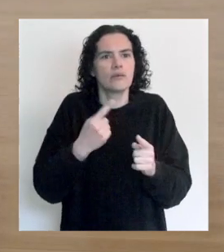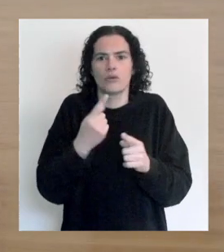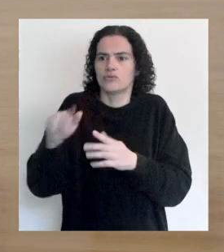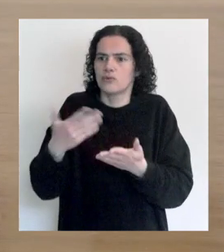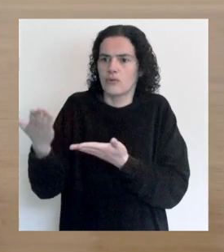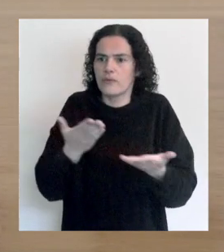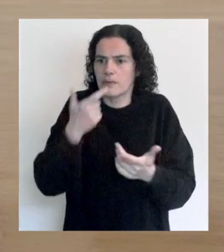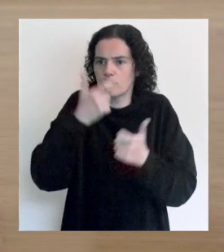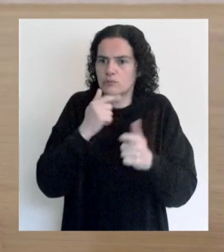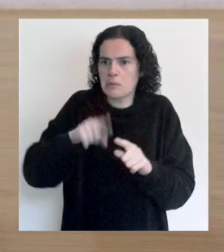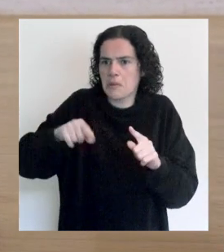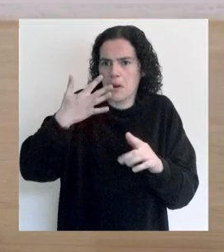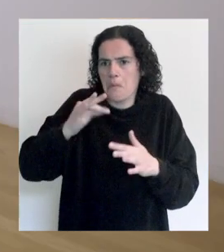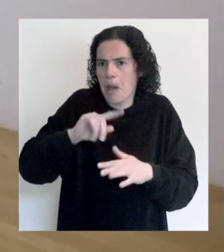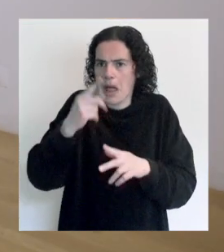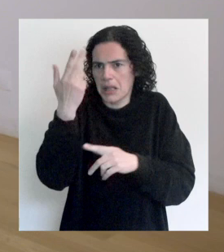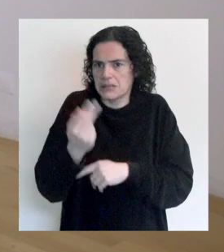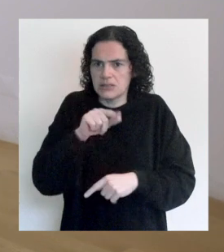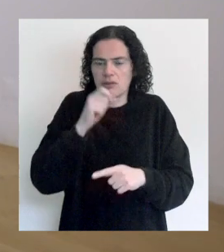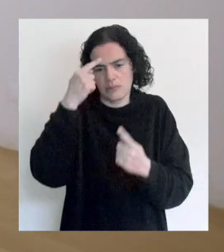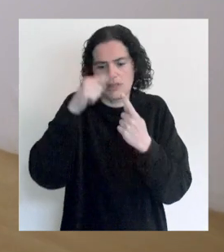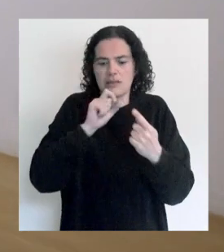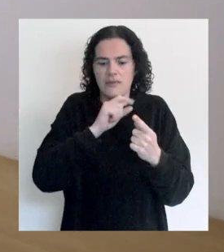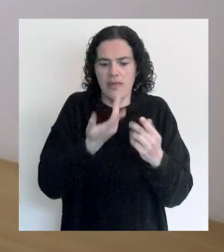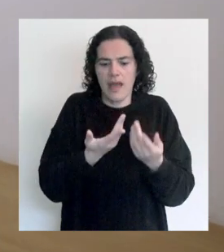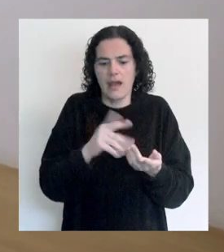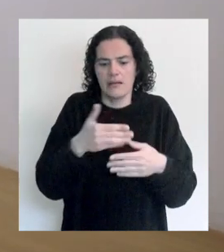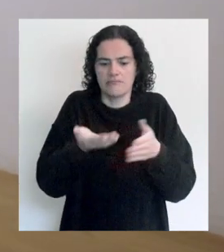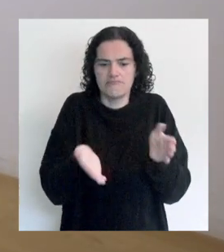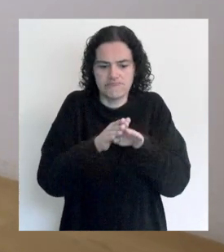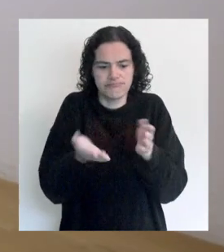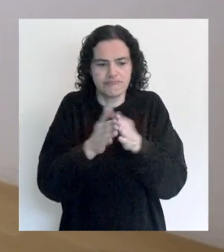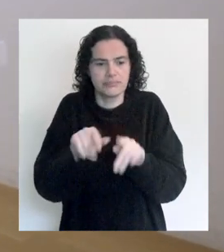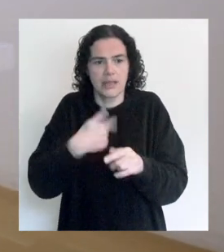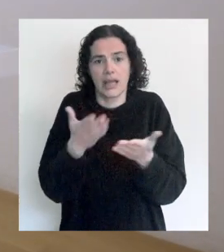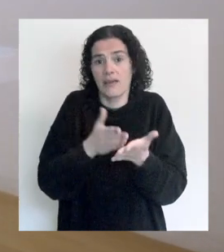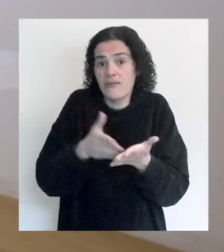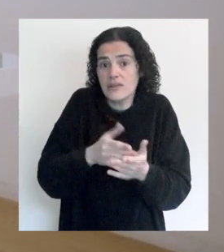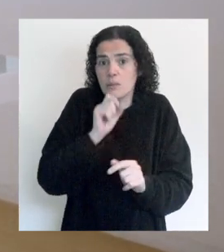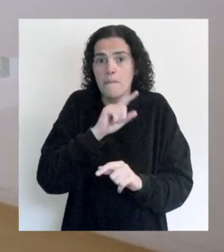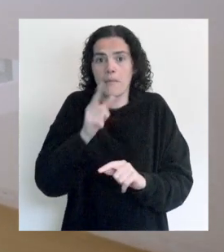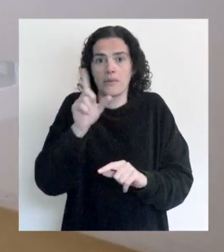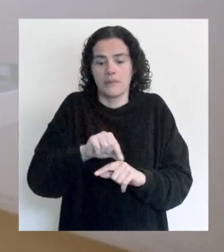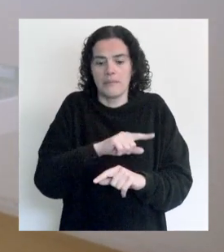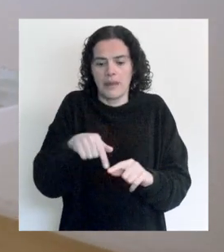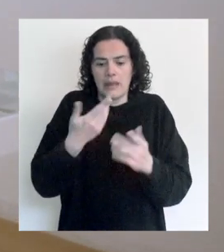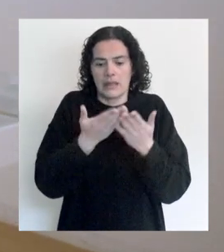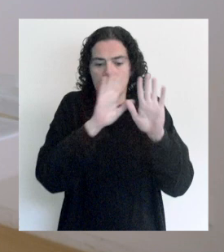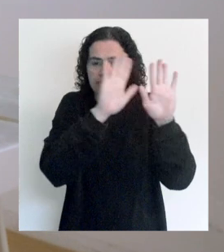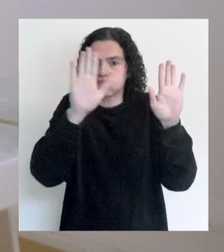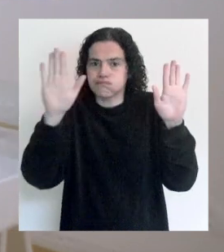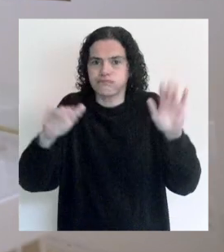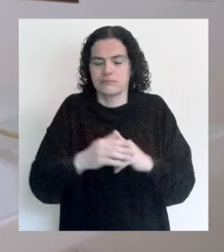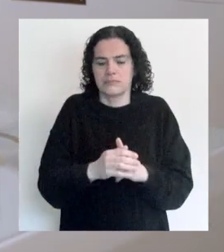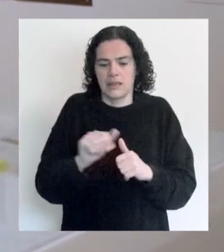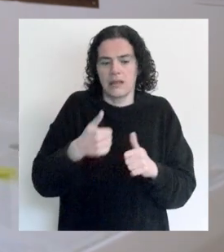where we basically invite regularly artists to do a double-folded poster. So it's either a magazine, but it can also be used like here